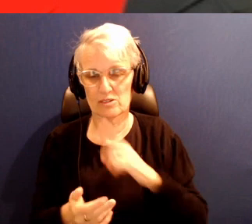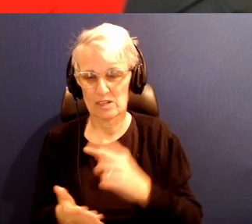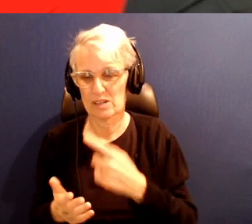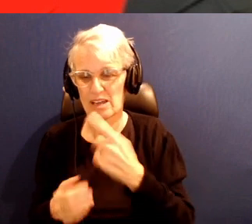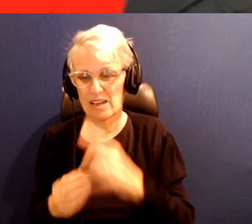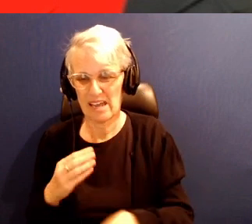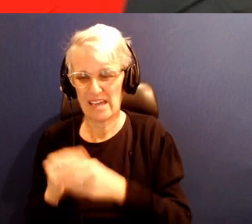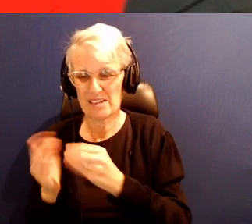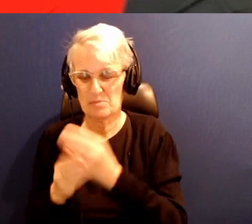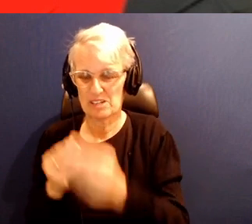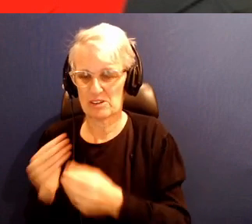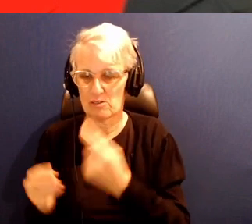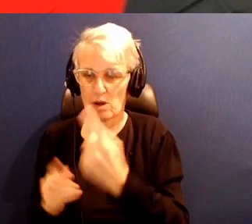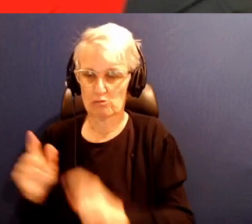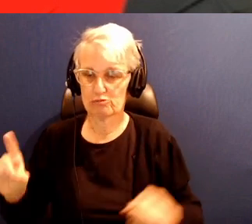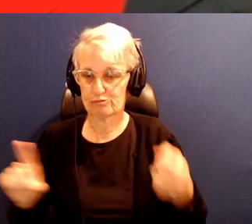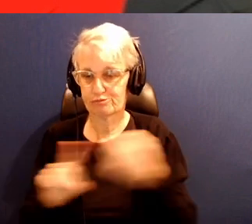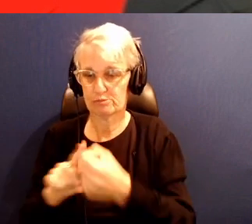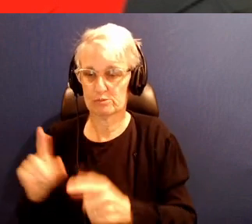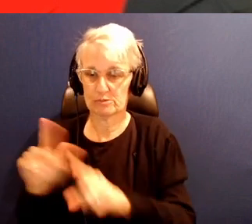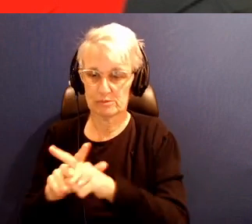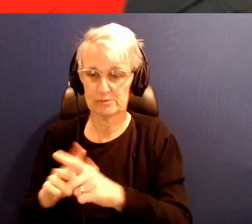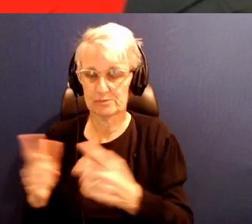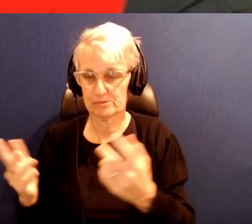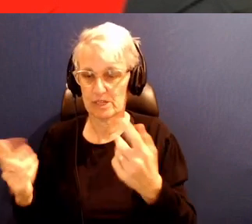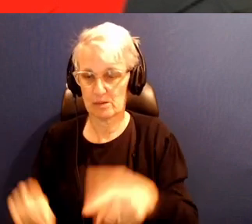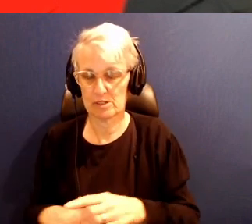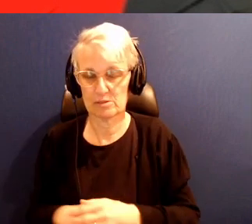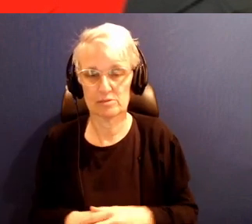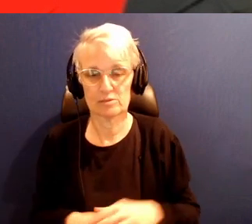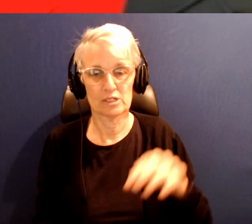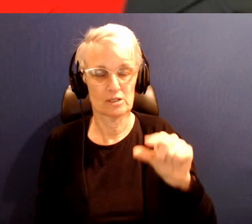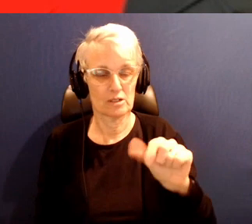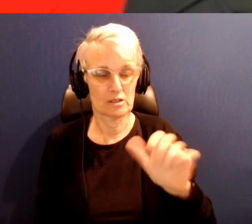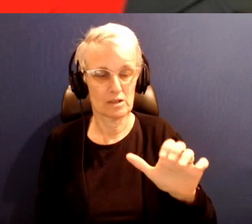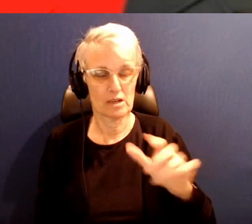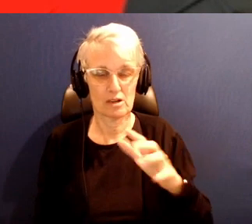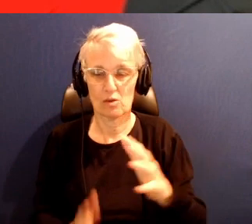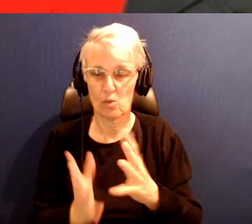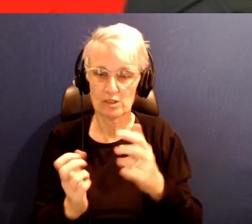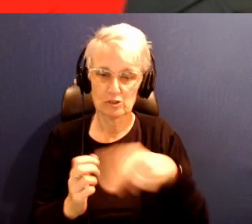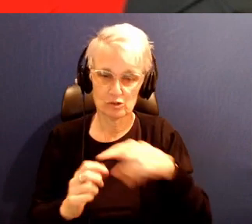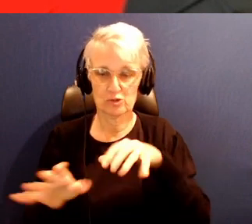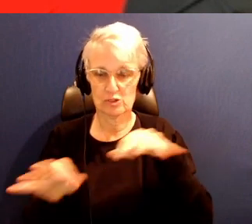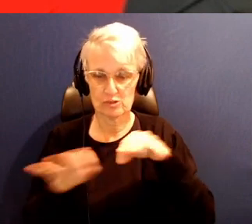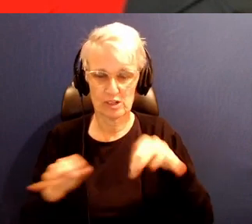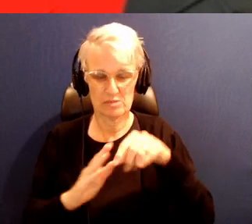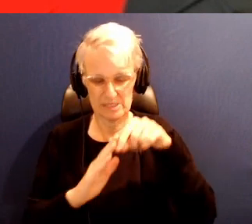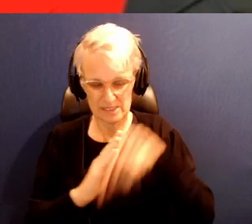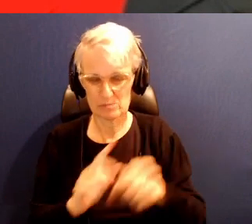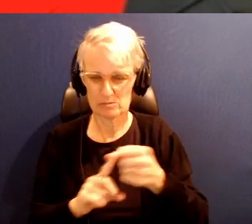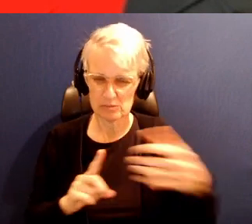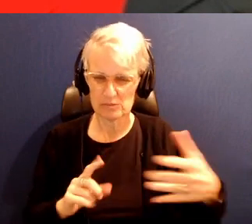is a budget addition when a situation arises. GAC invites you to describe in detail